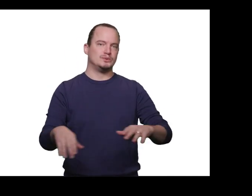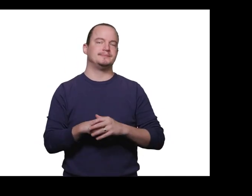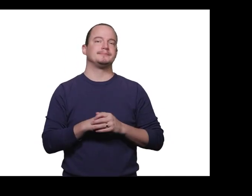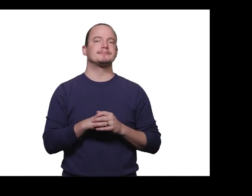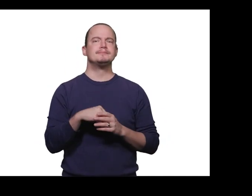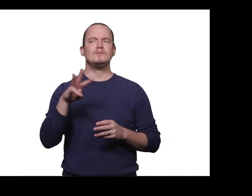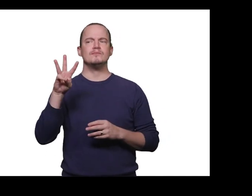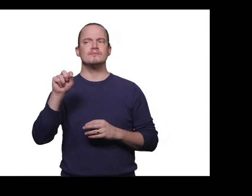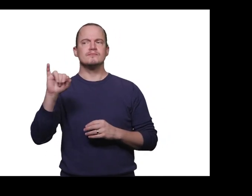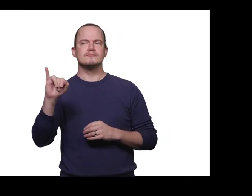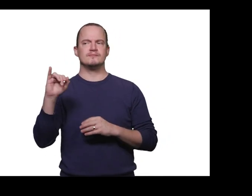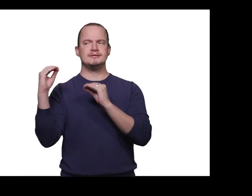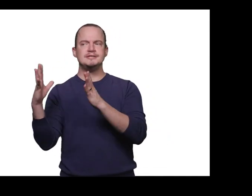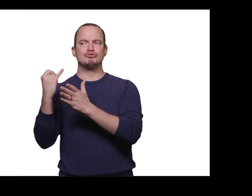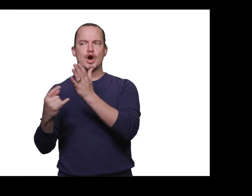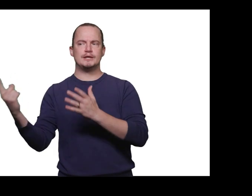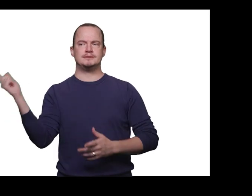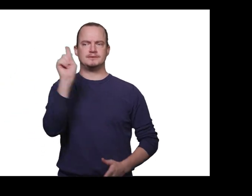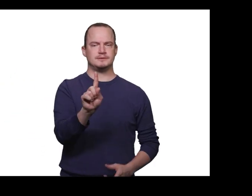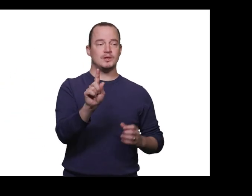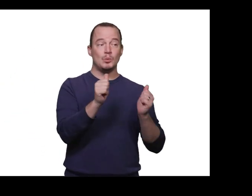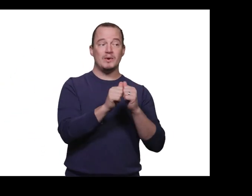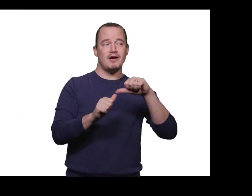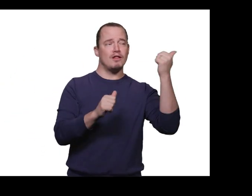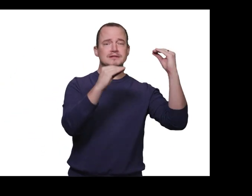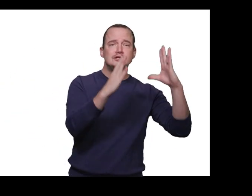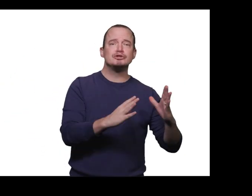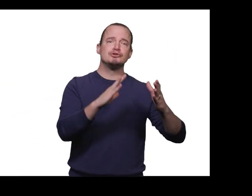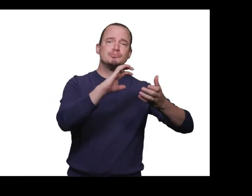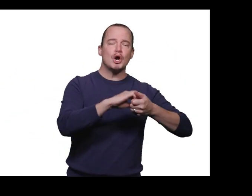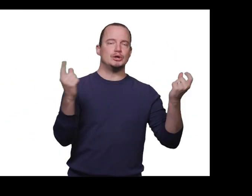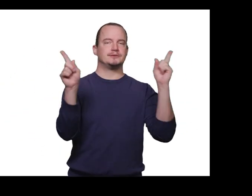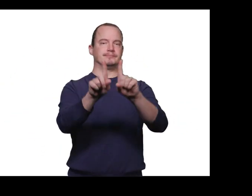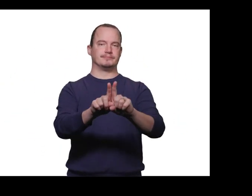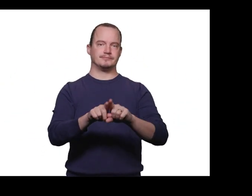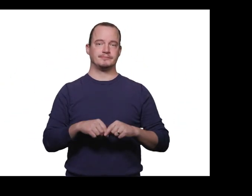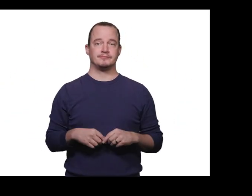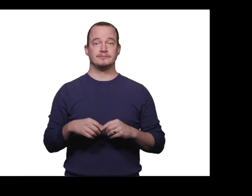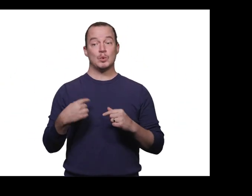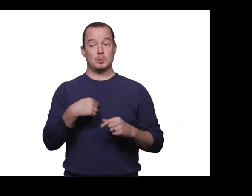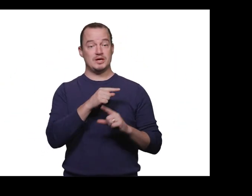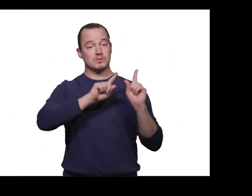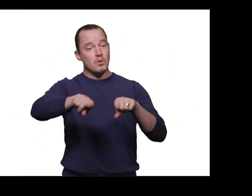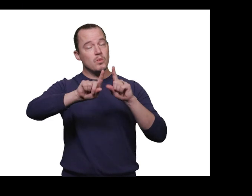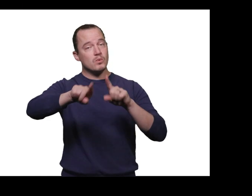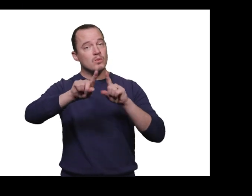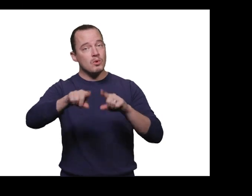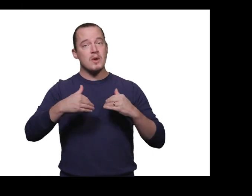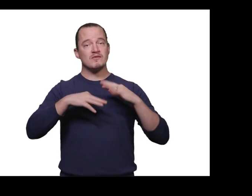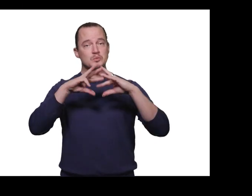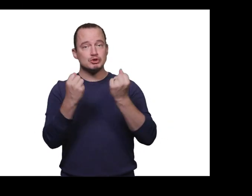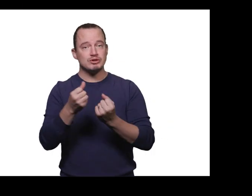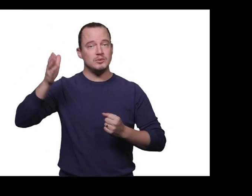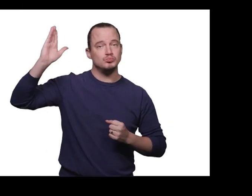bringing together Wolf Trap-trained teaching artists with educators and community partners for residencies and workshops to build their capacity to